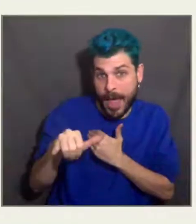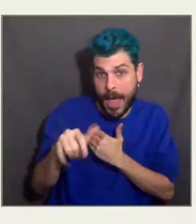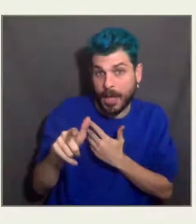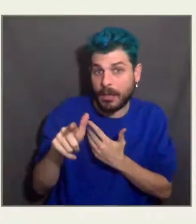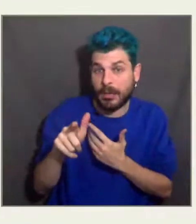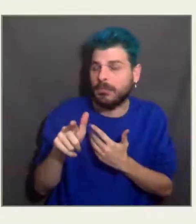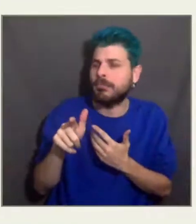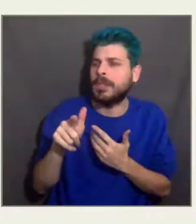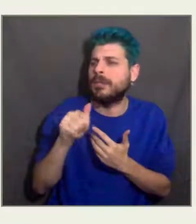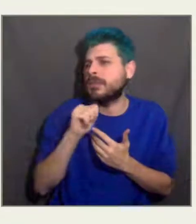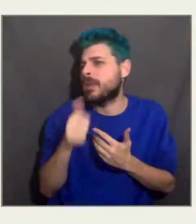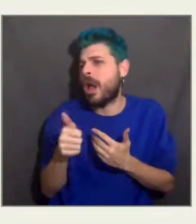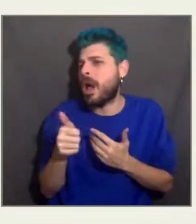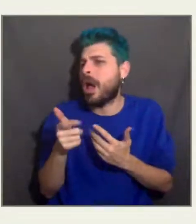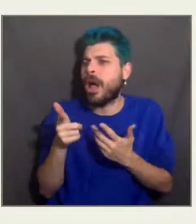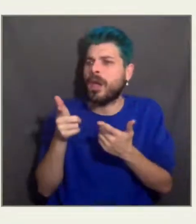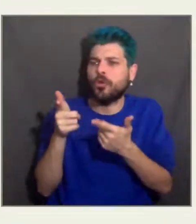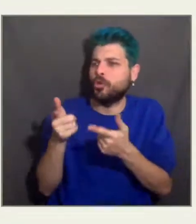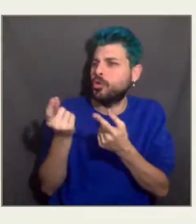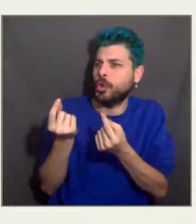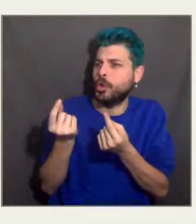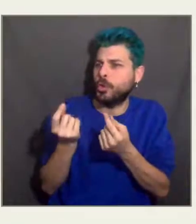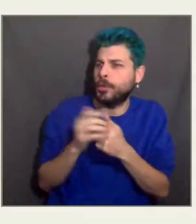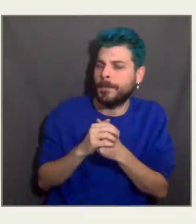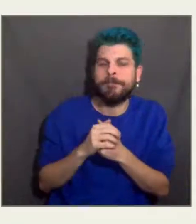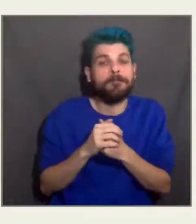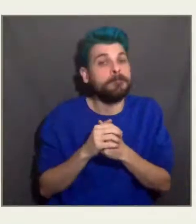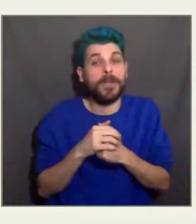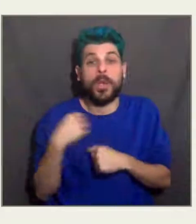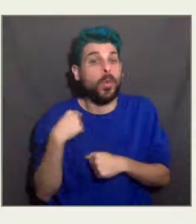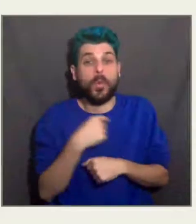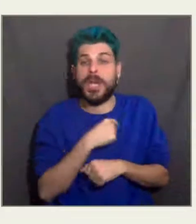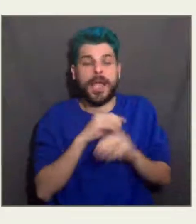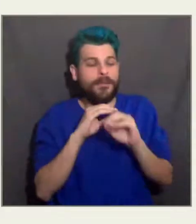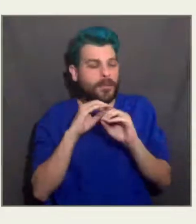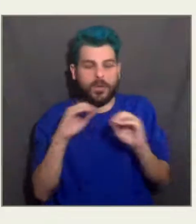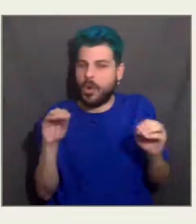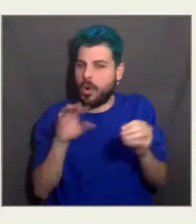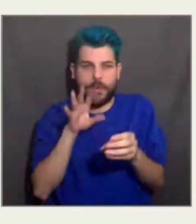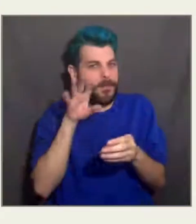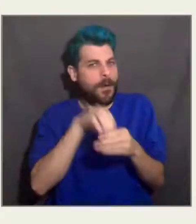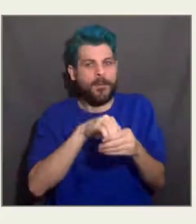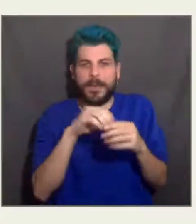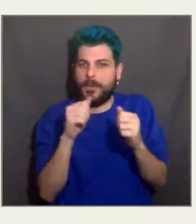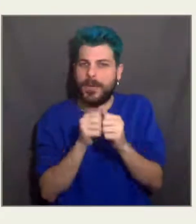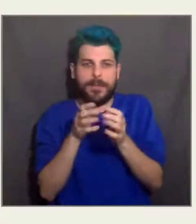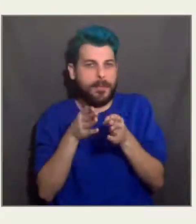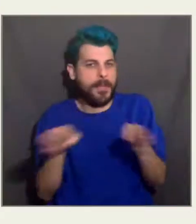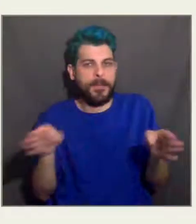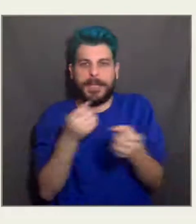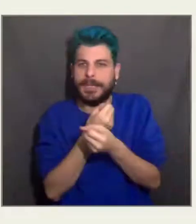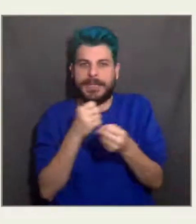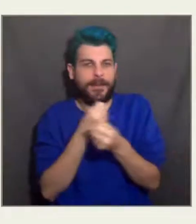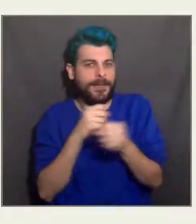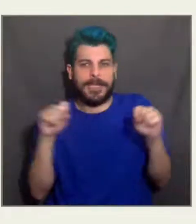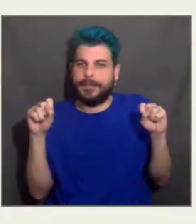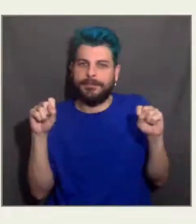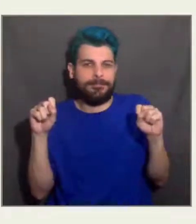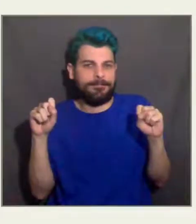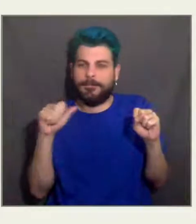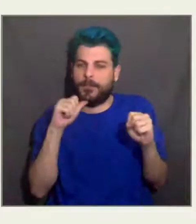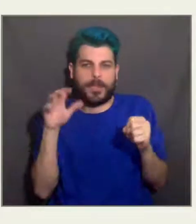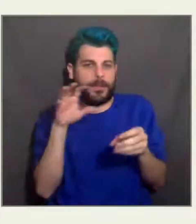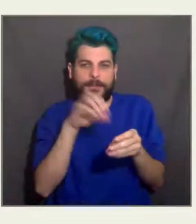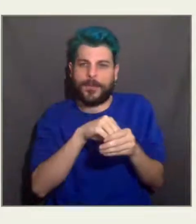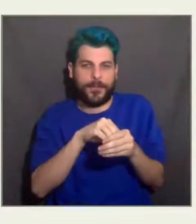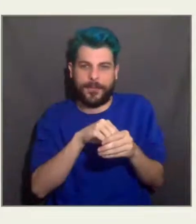come across Metro's plate? Short answer is we have no public safety department, and we're not part of that system. What we